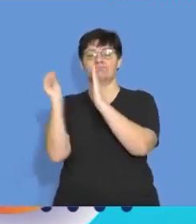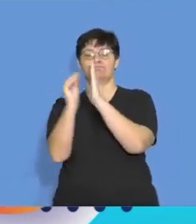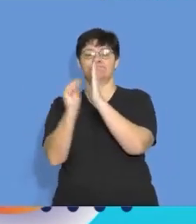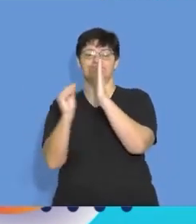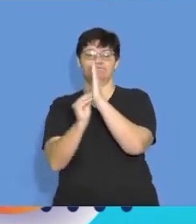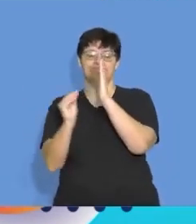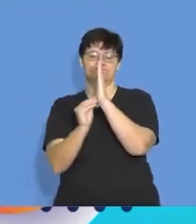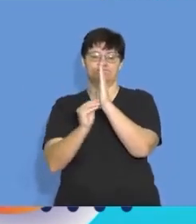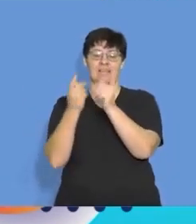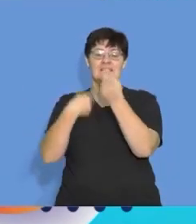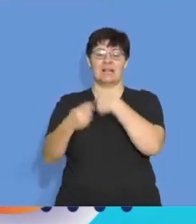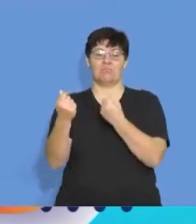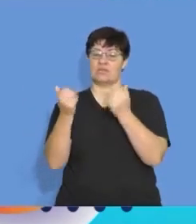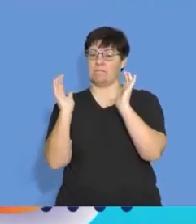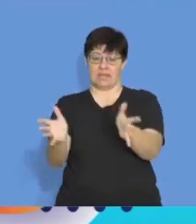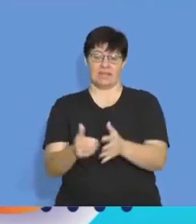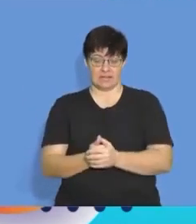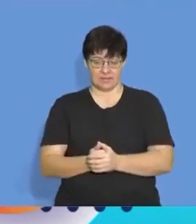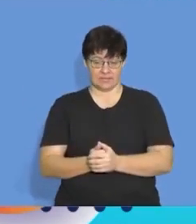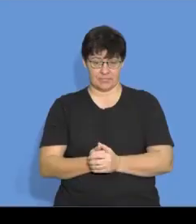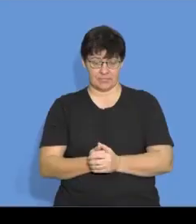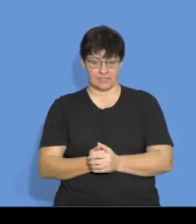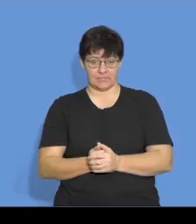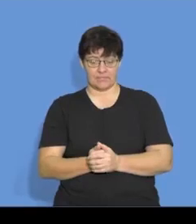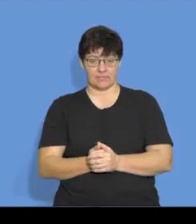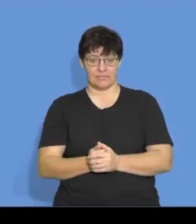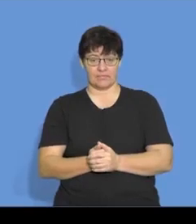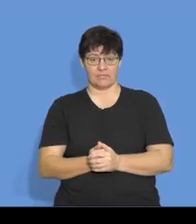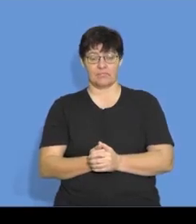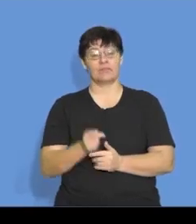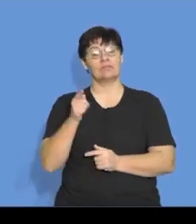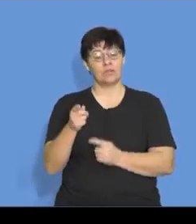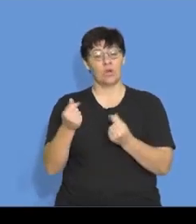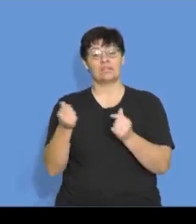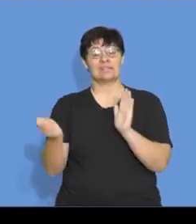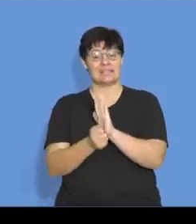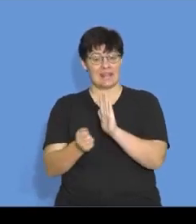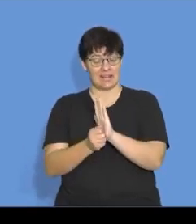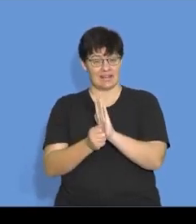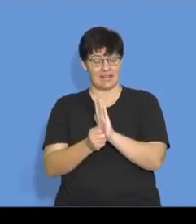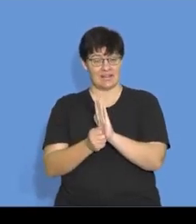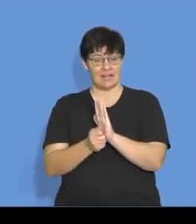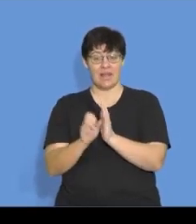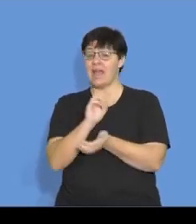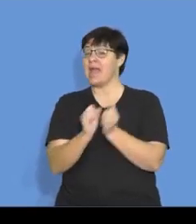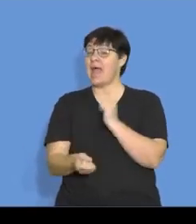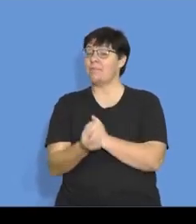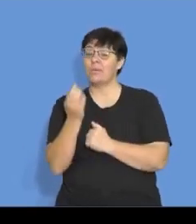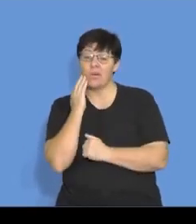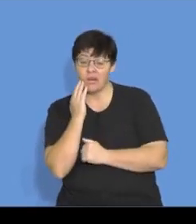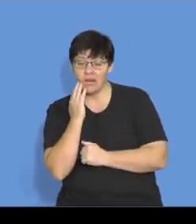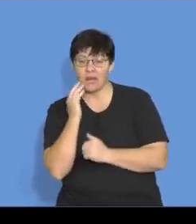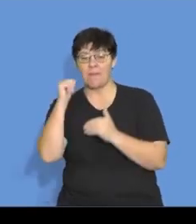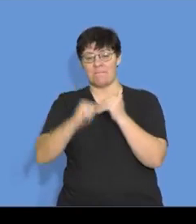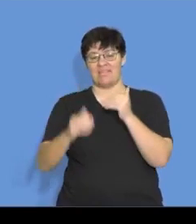the selling price, right? Cost of sales is only determined when at the end of the month